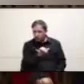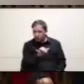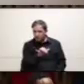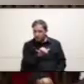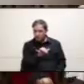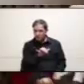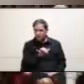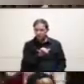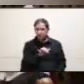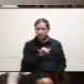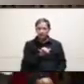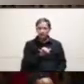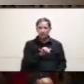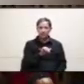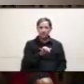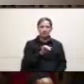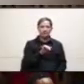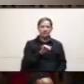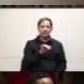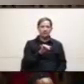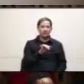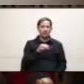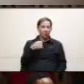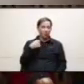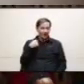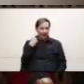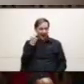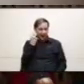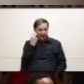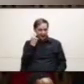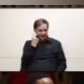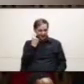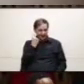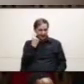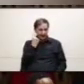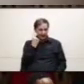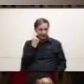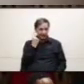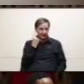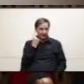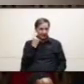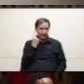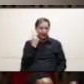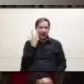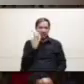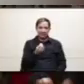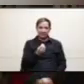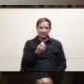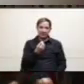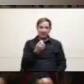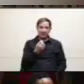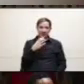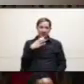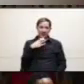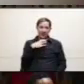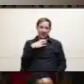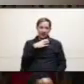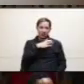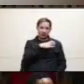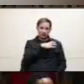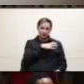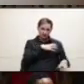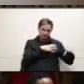From what I understand, Honorable Chair, there was a council, and then later